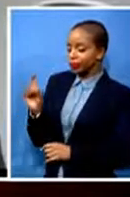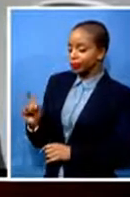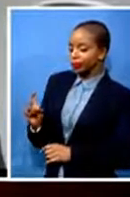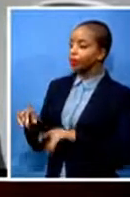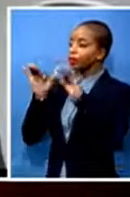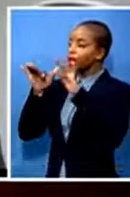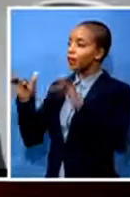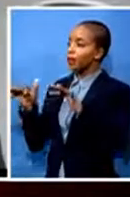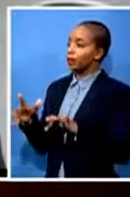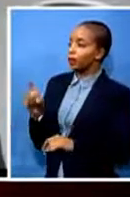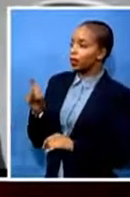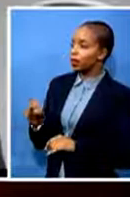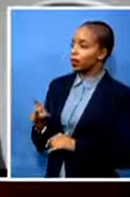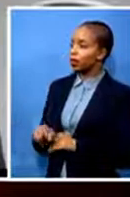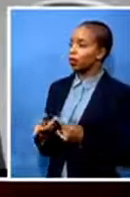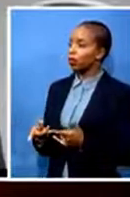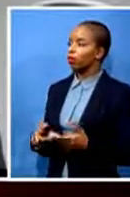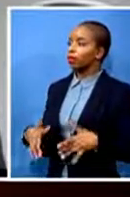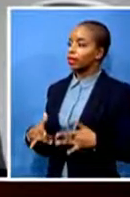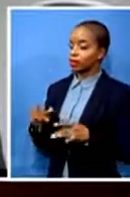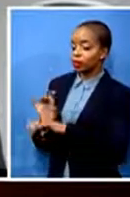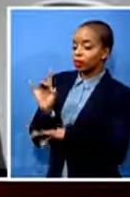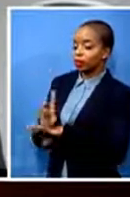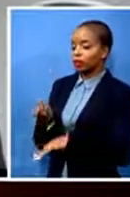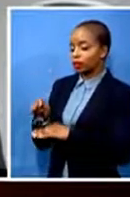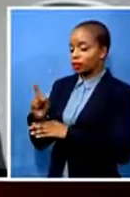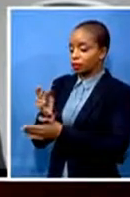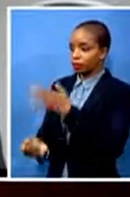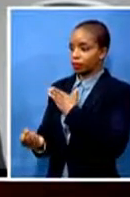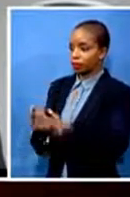the submission forms, etc., where people can find them.